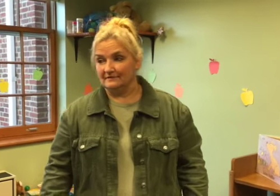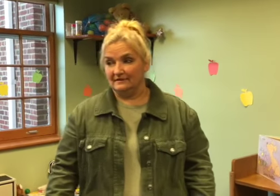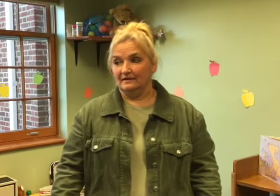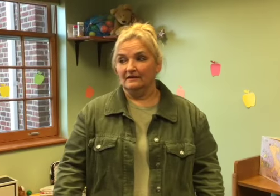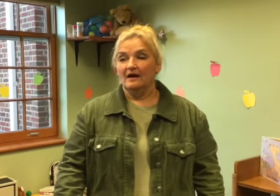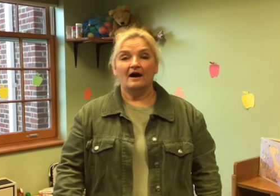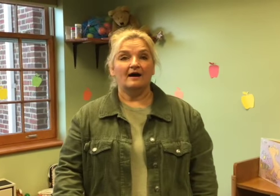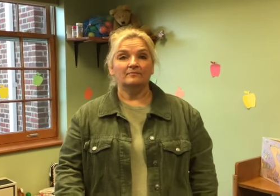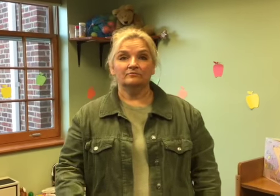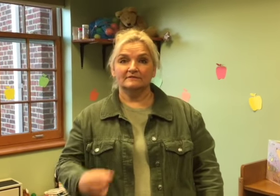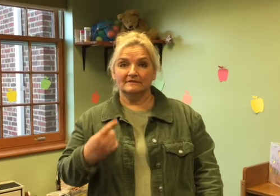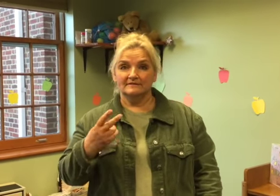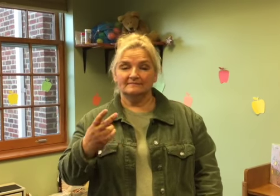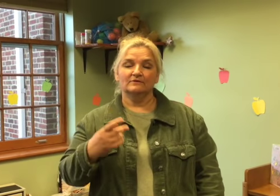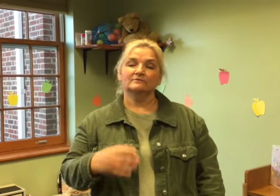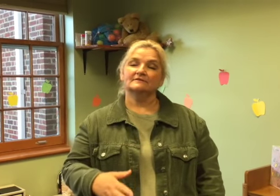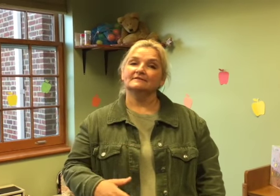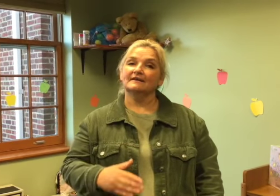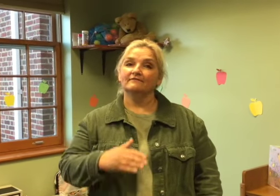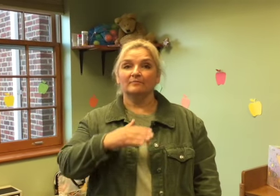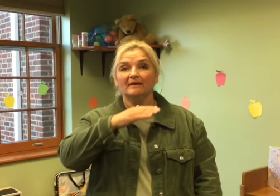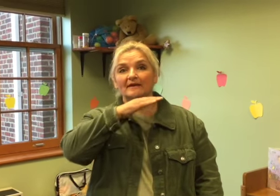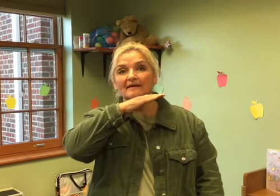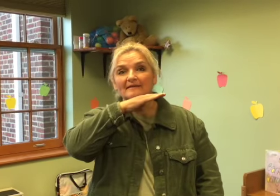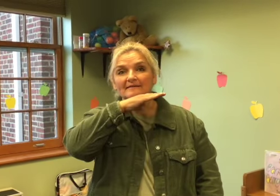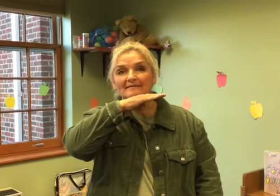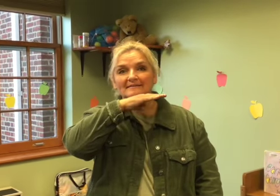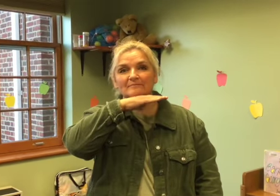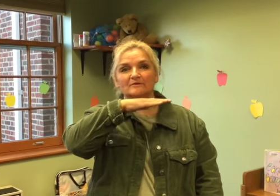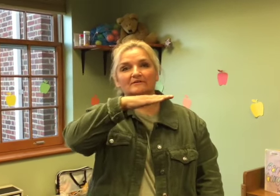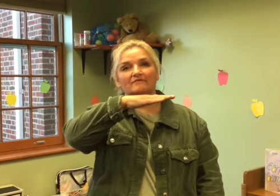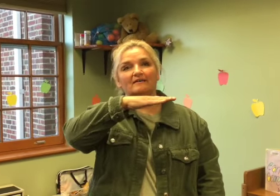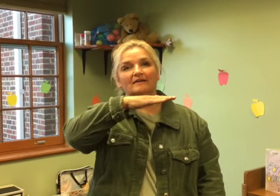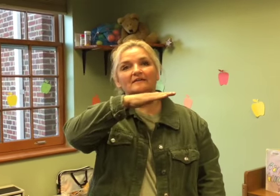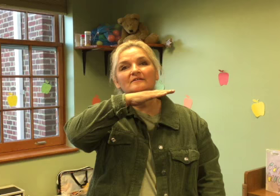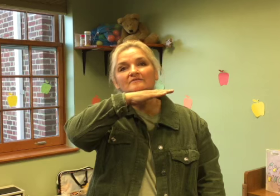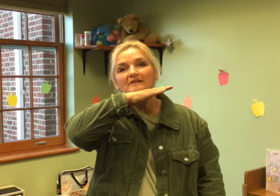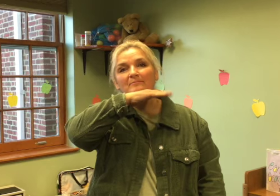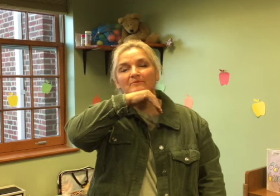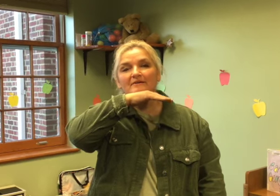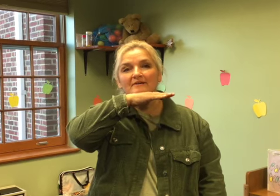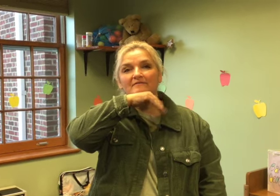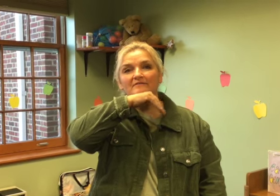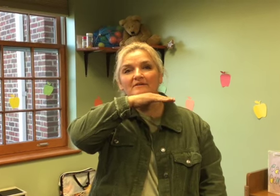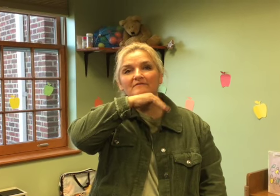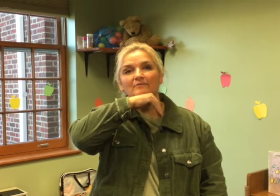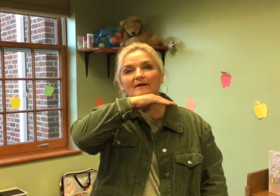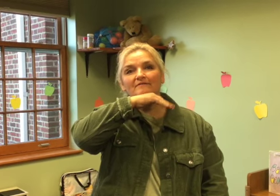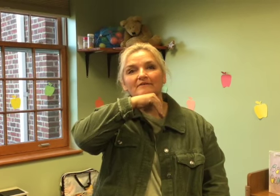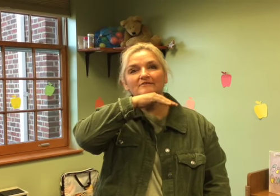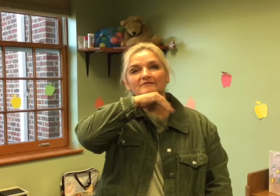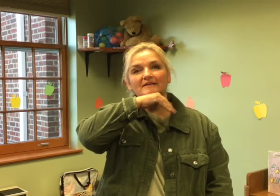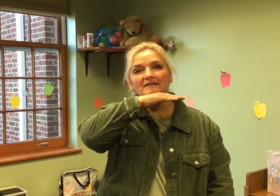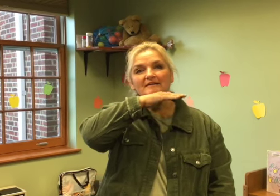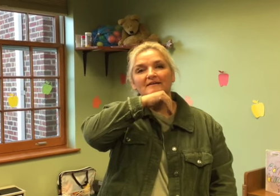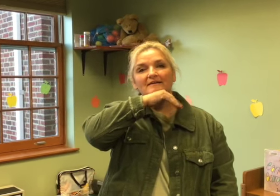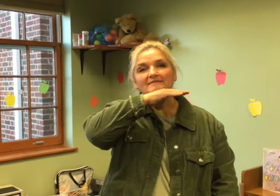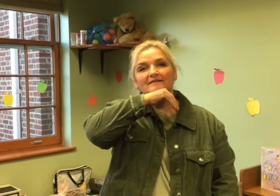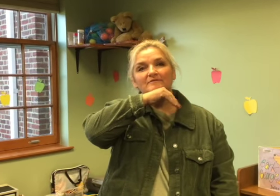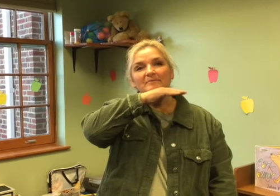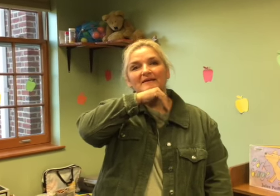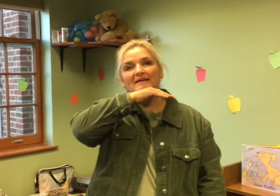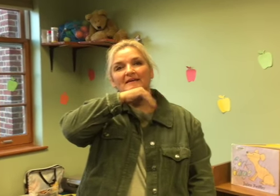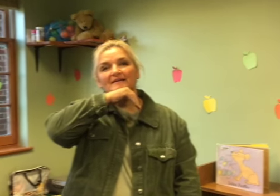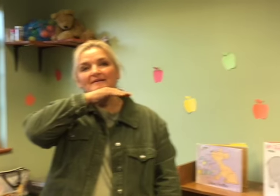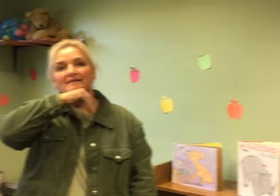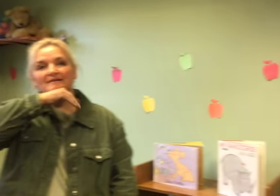going to see. You will see this. You will see the sign for pig. Take your 5 hand, close it up, put it under, and give it a wave under your chin.